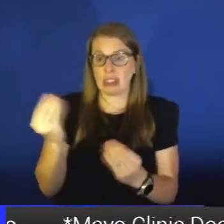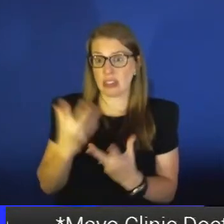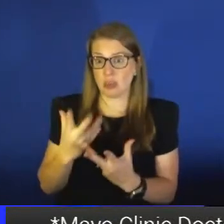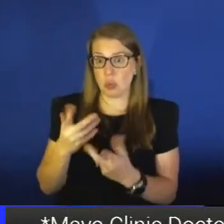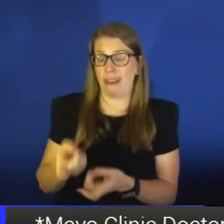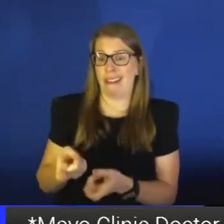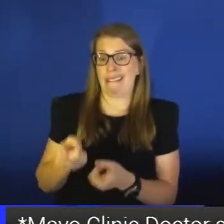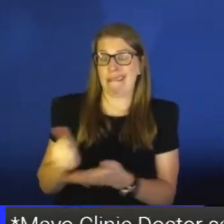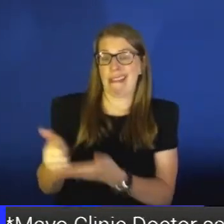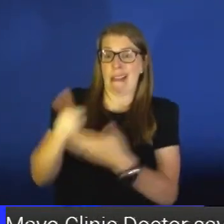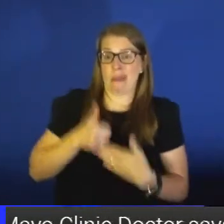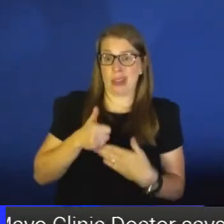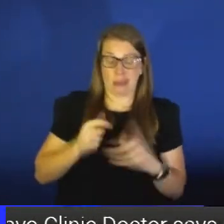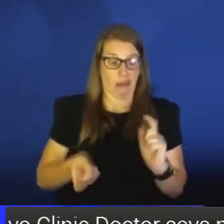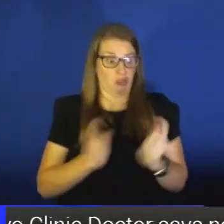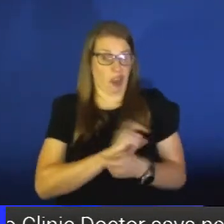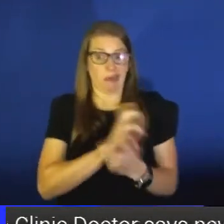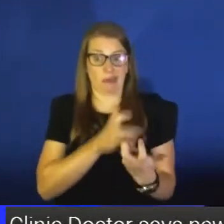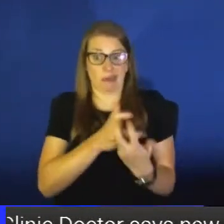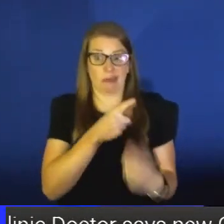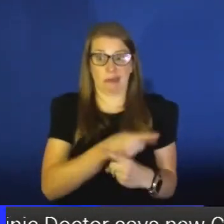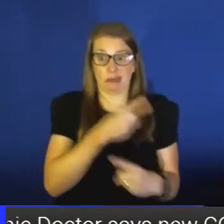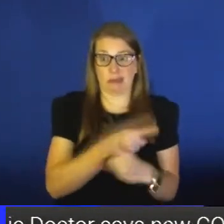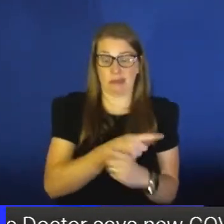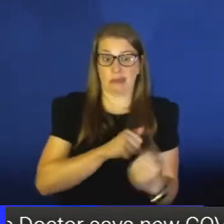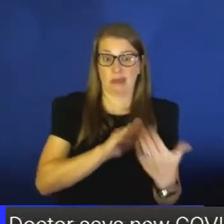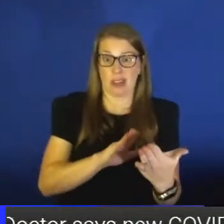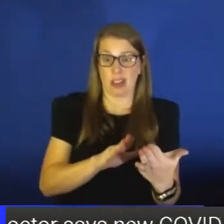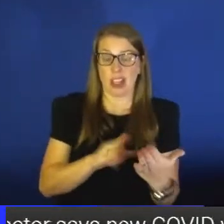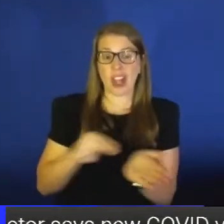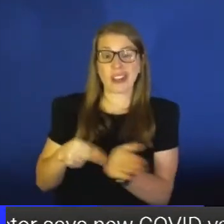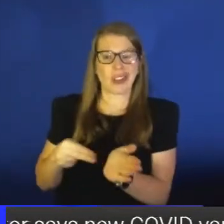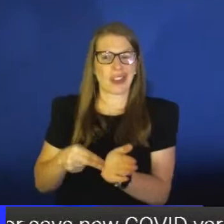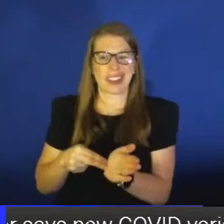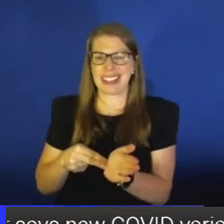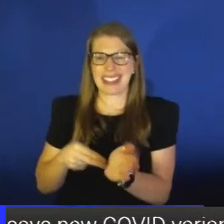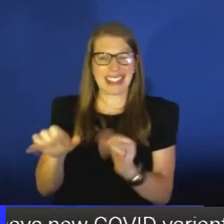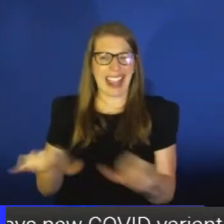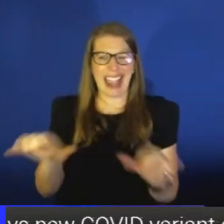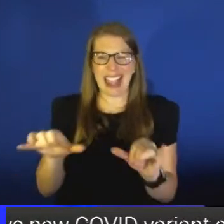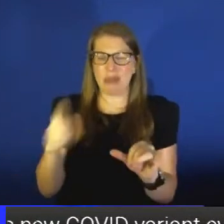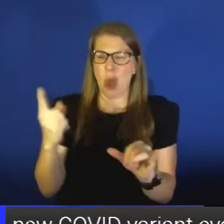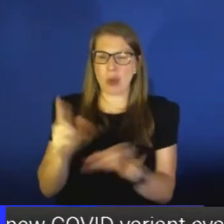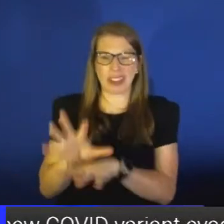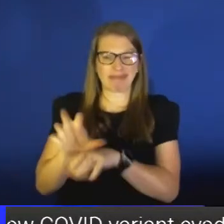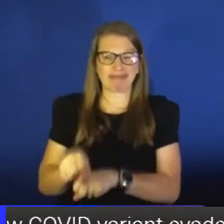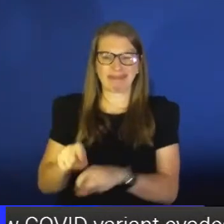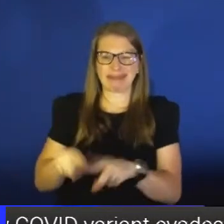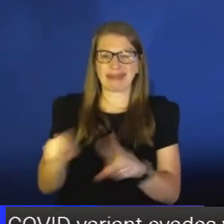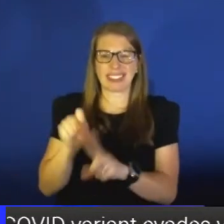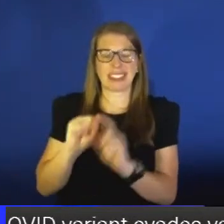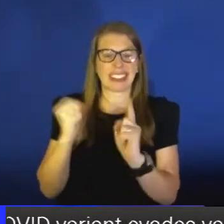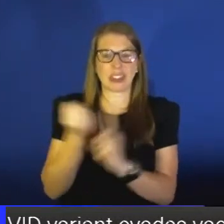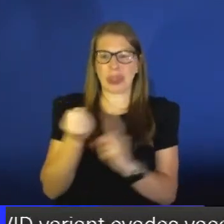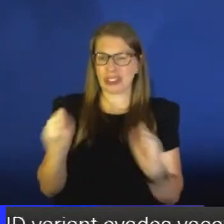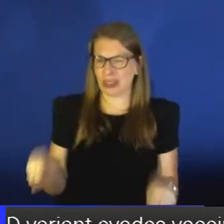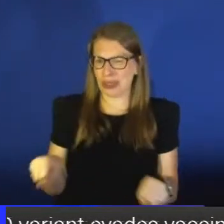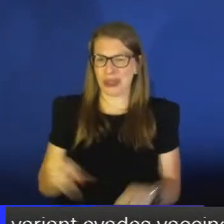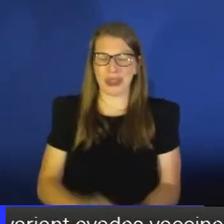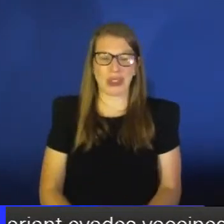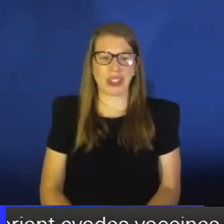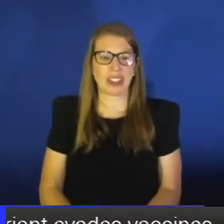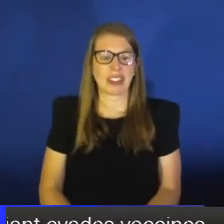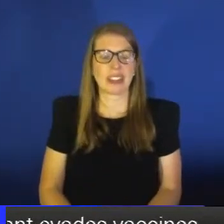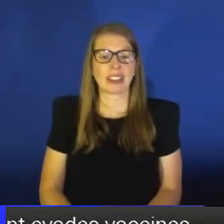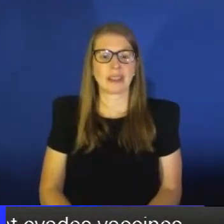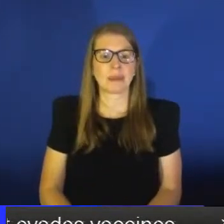do something different, we would do those things. But nurses have always been able to adapt to different situations. But I think at the core of